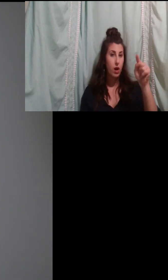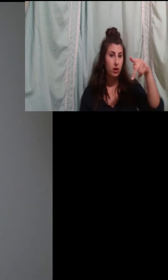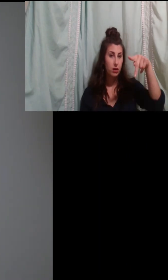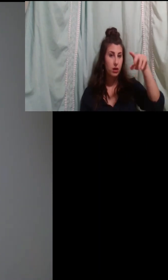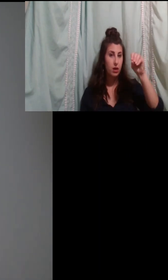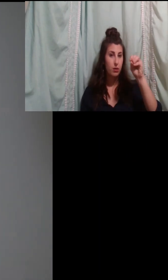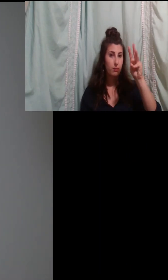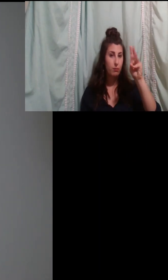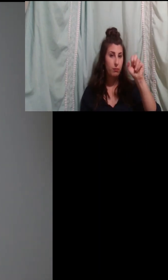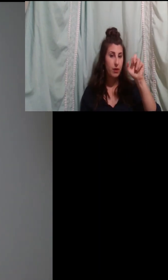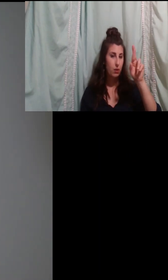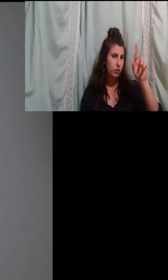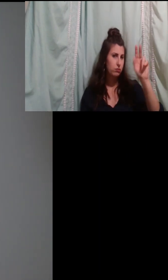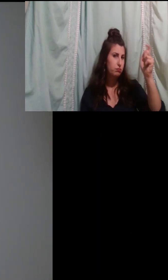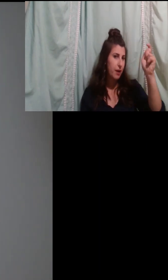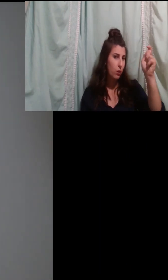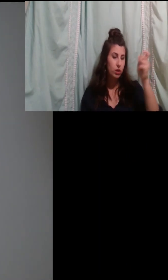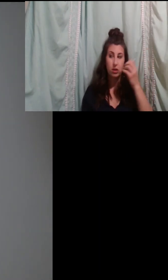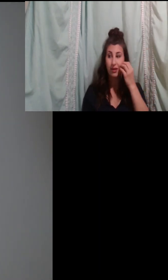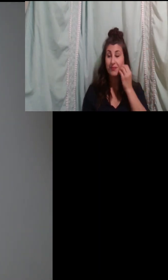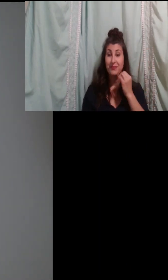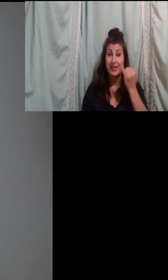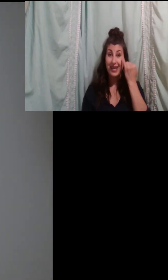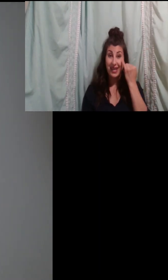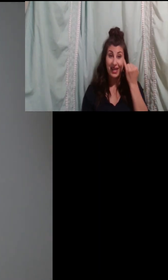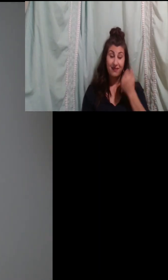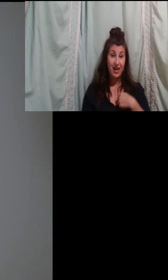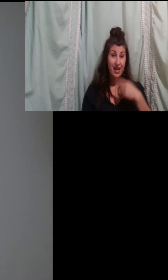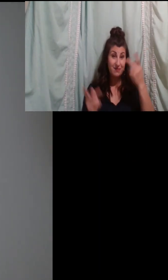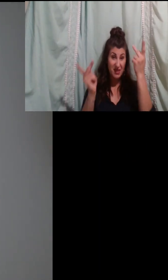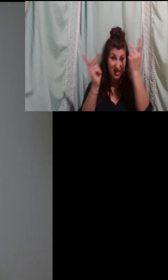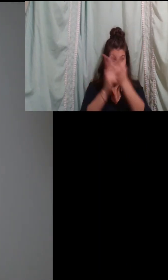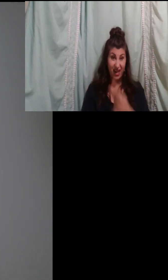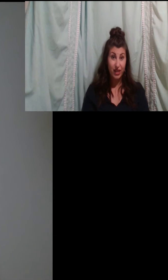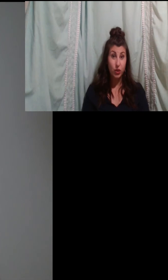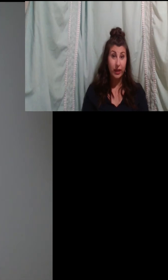1 power. But if I were evaluating it,